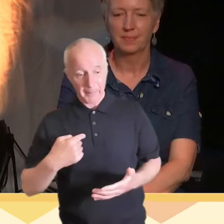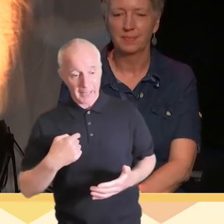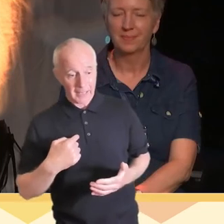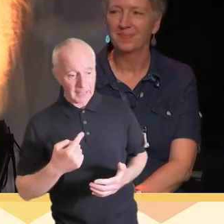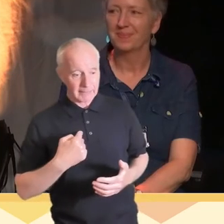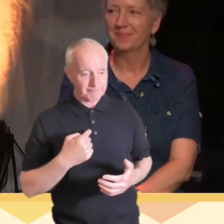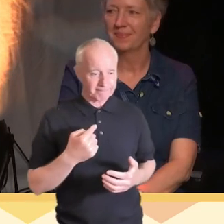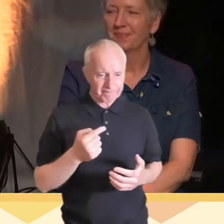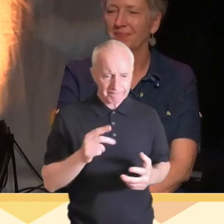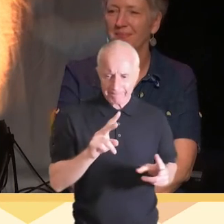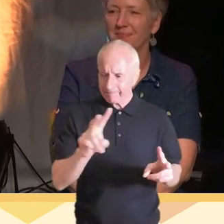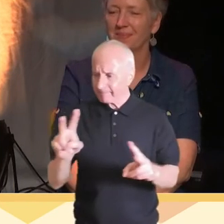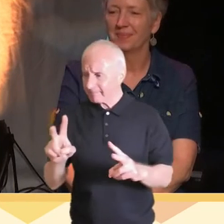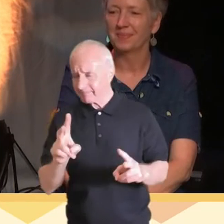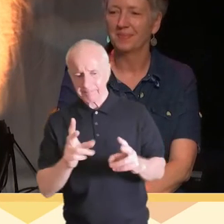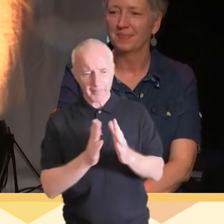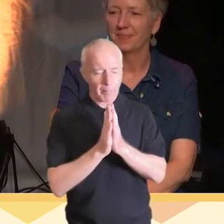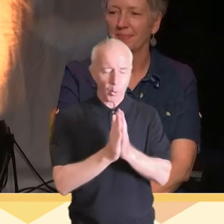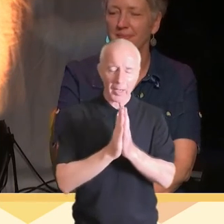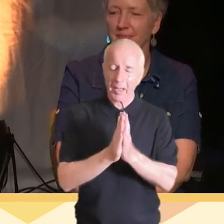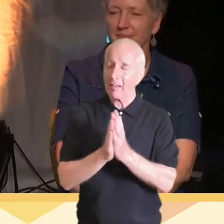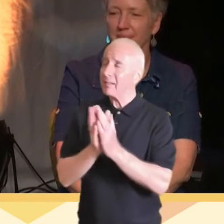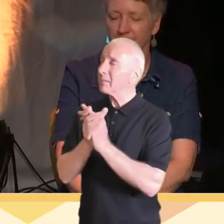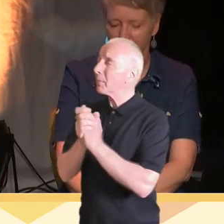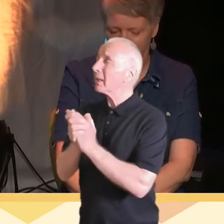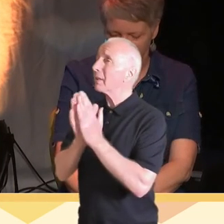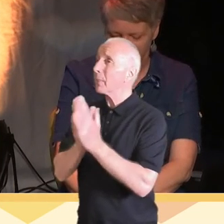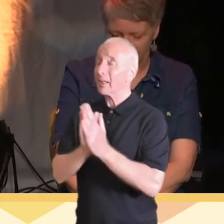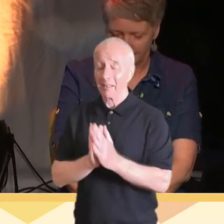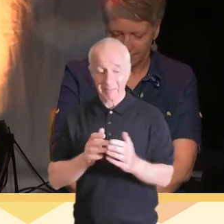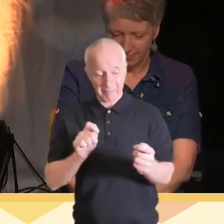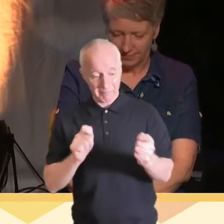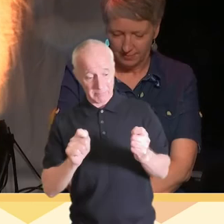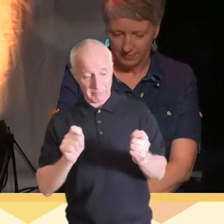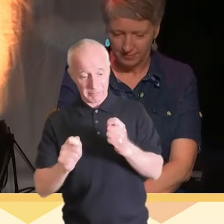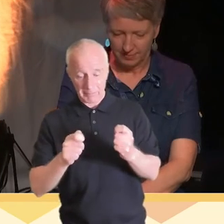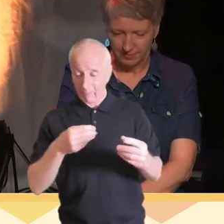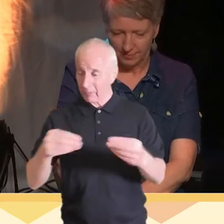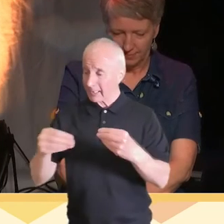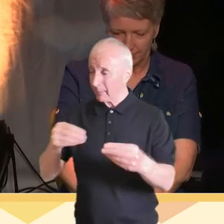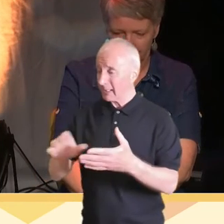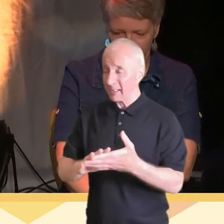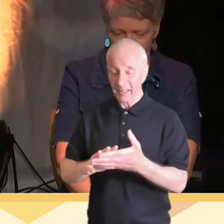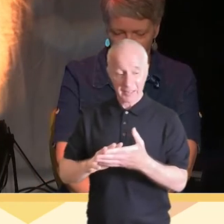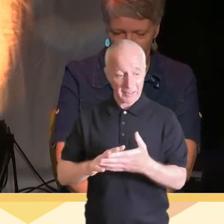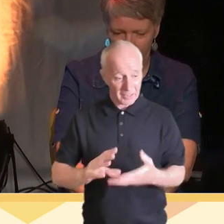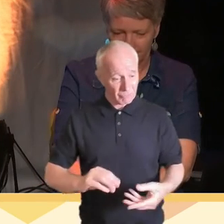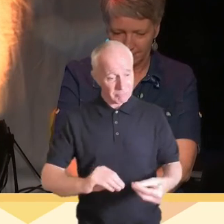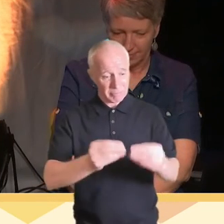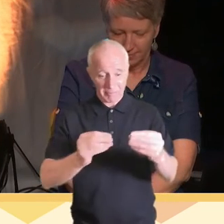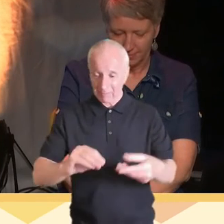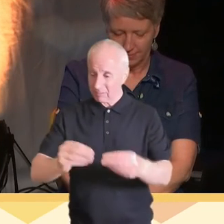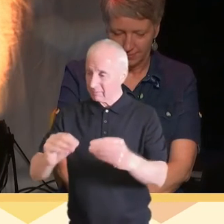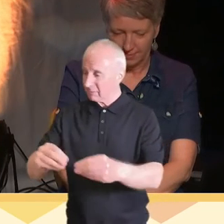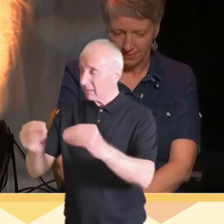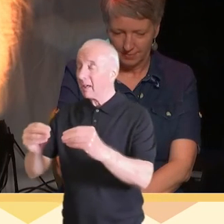prayer, lots of adaptability, tremendous innovation and creativity. And that's